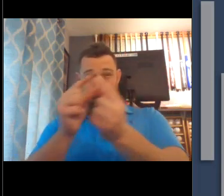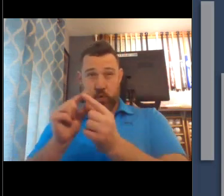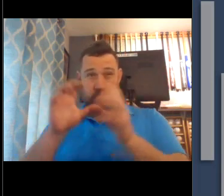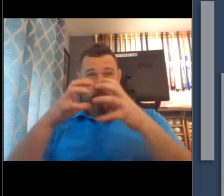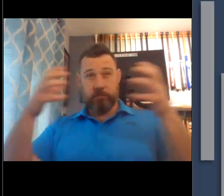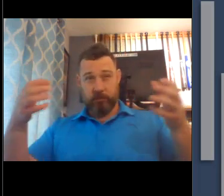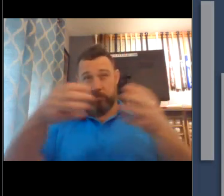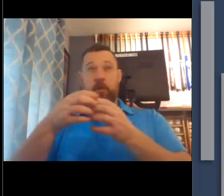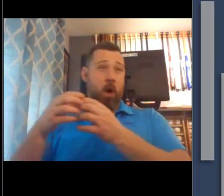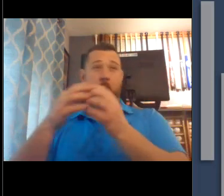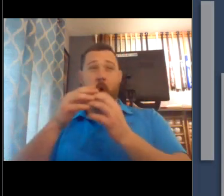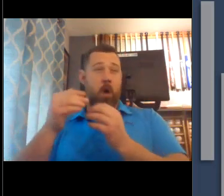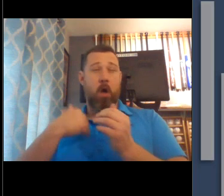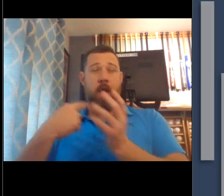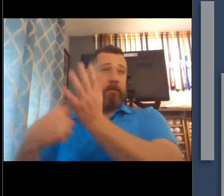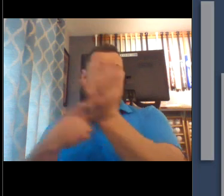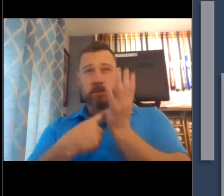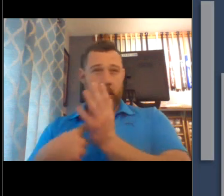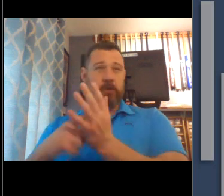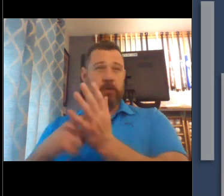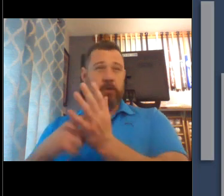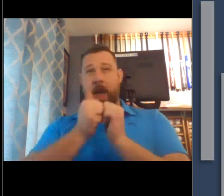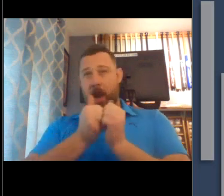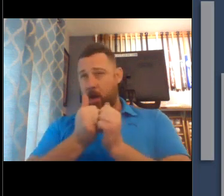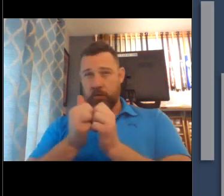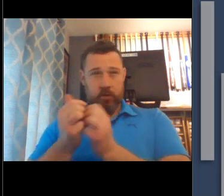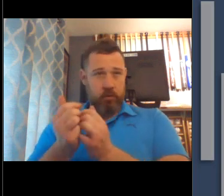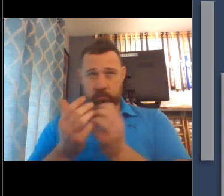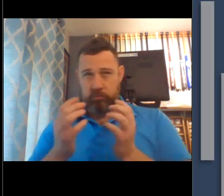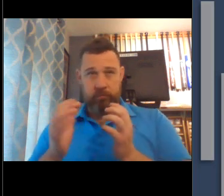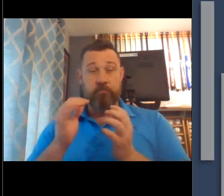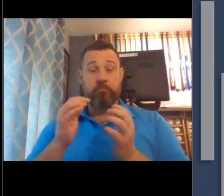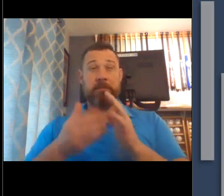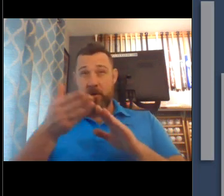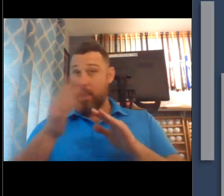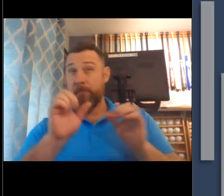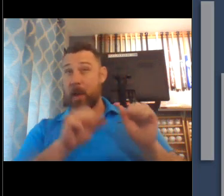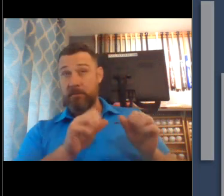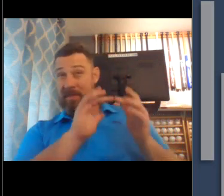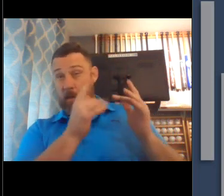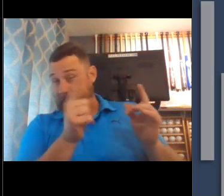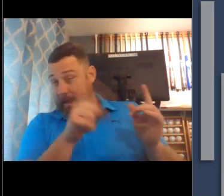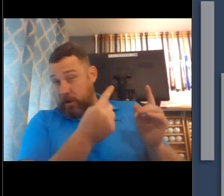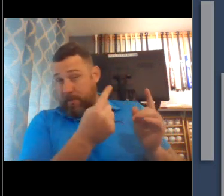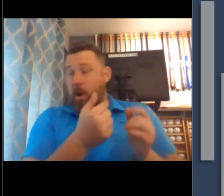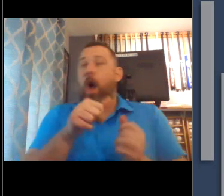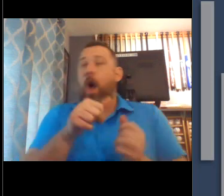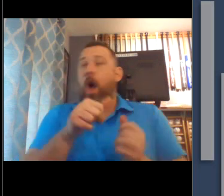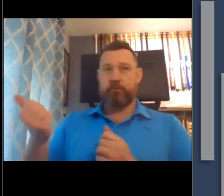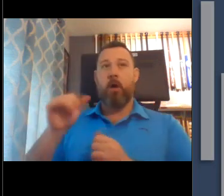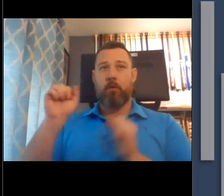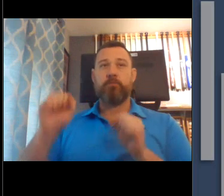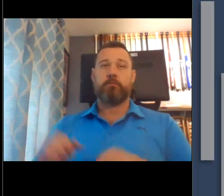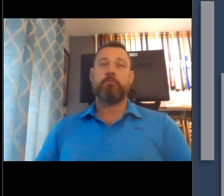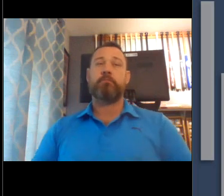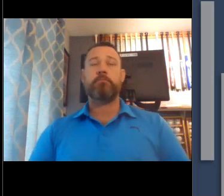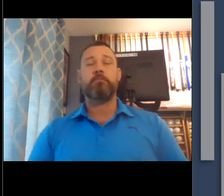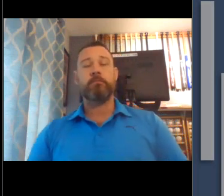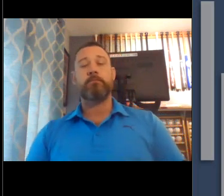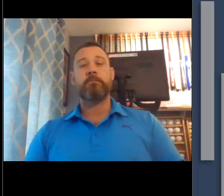frequent discussion about how to deliver not only the broadband, but other possible tools that we can put in place as well. So it's,